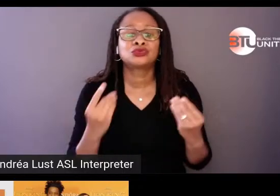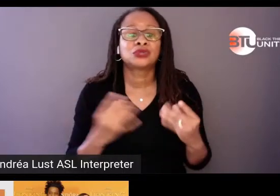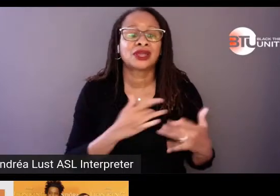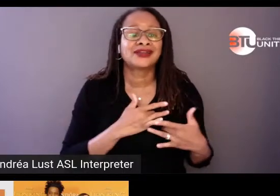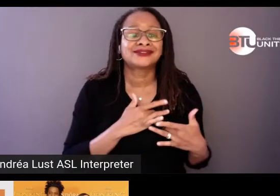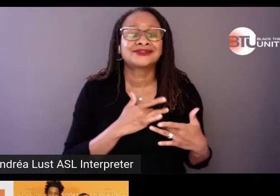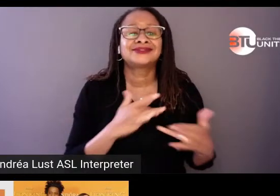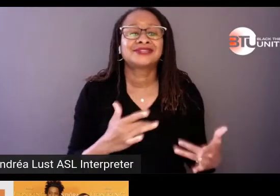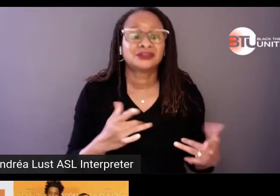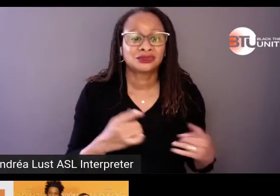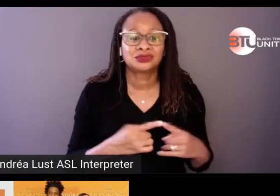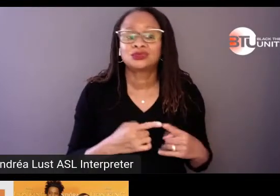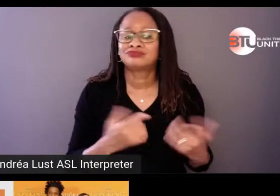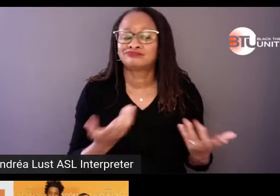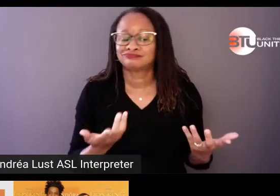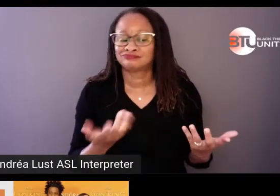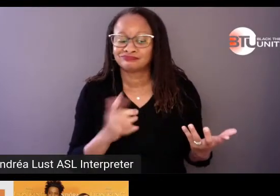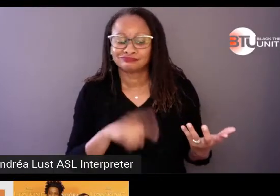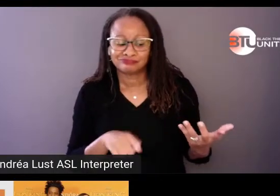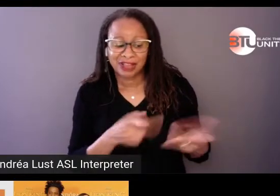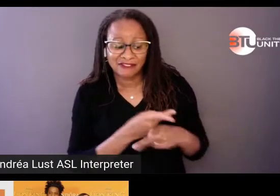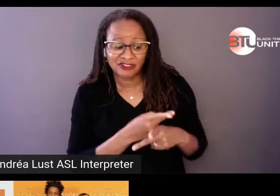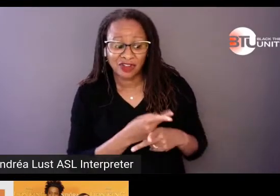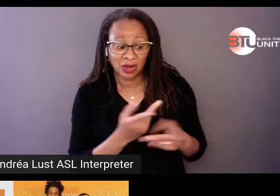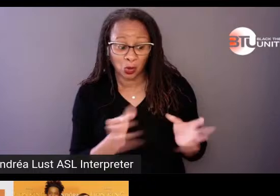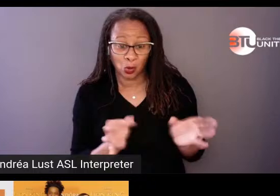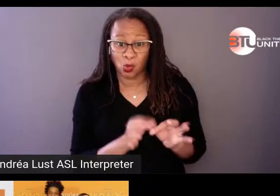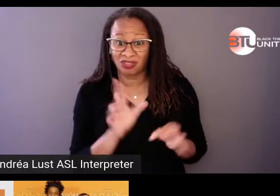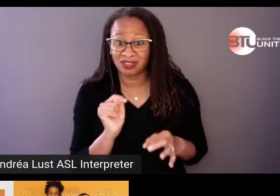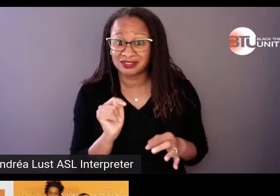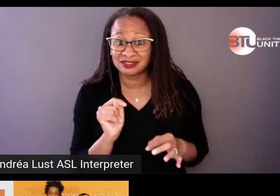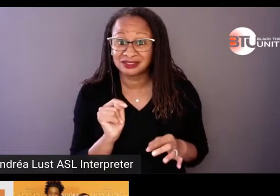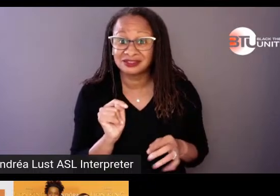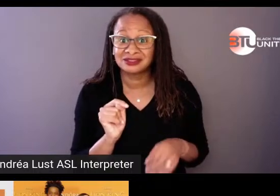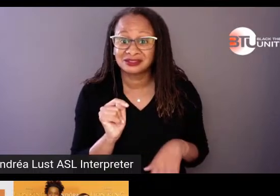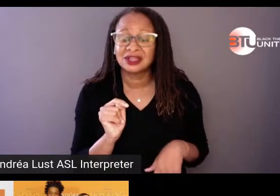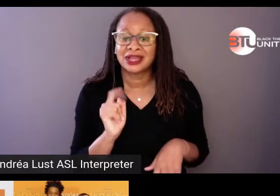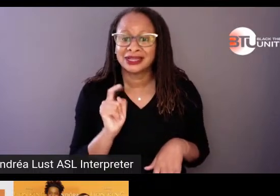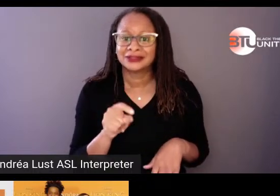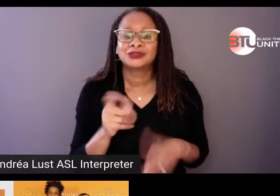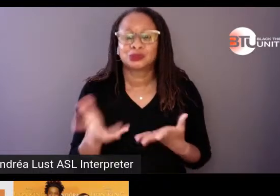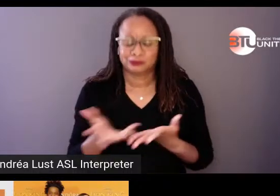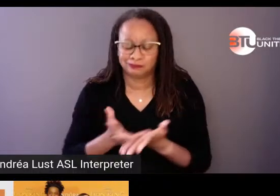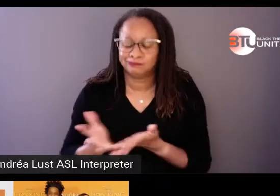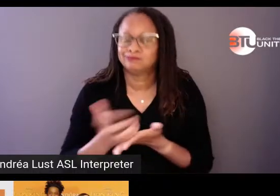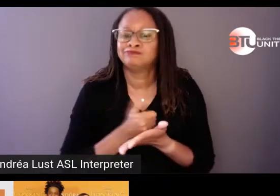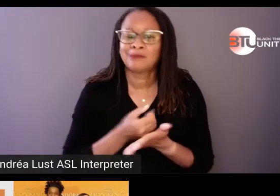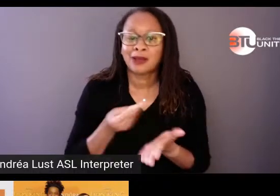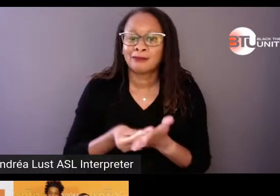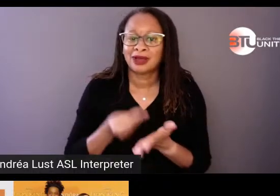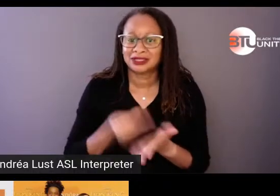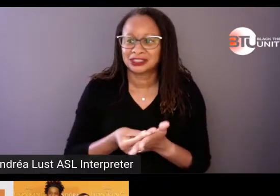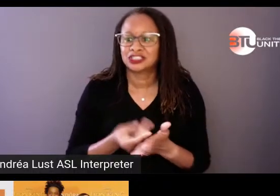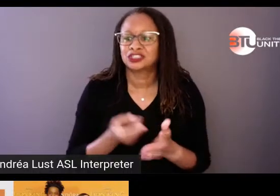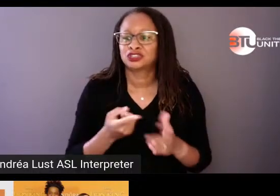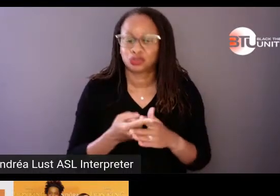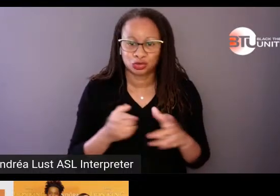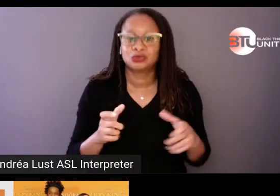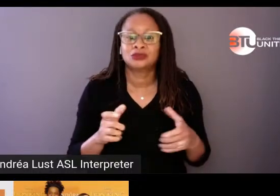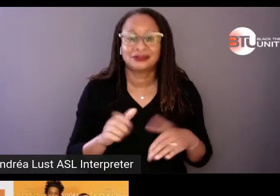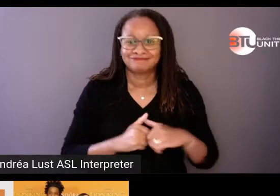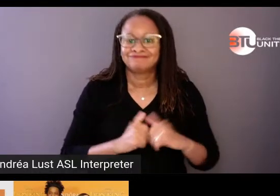they'll have to figure out, is this a worthwhile endeavor? They will have to raise money in order to put on that